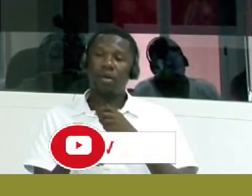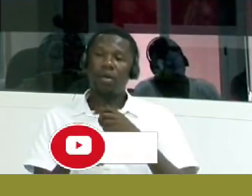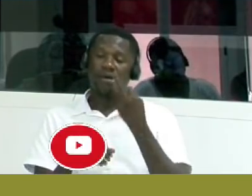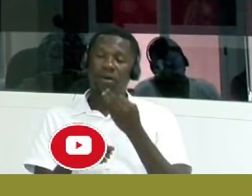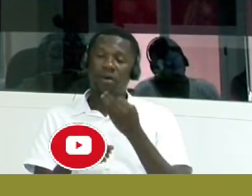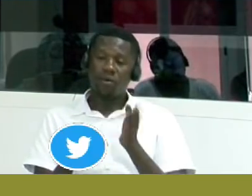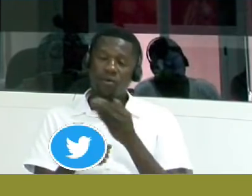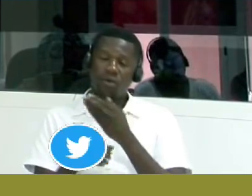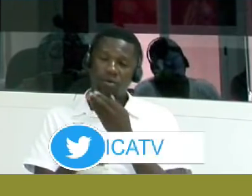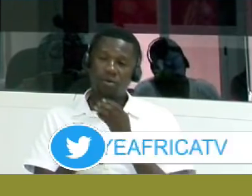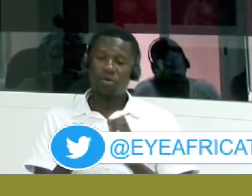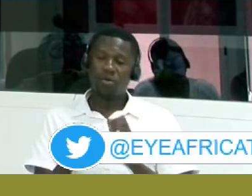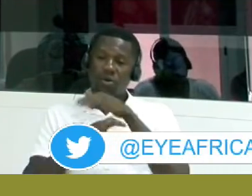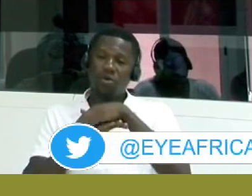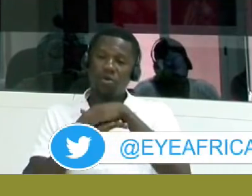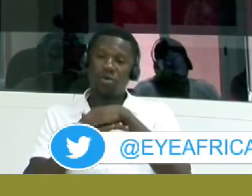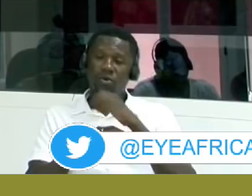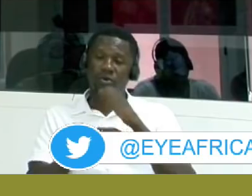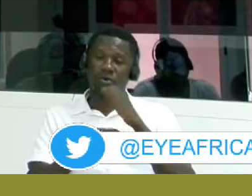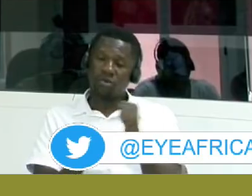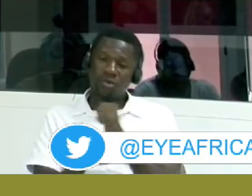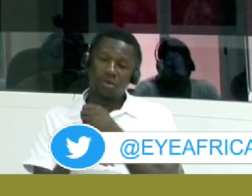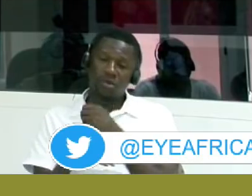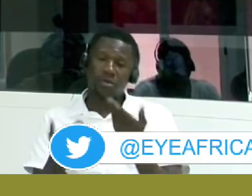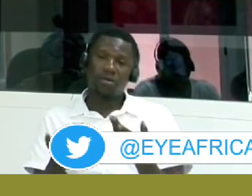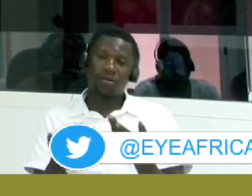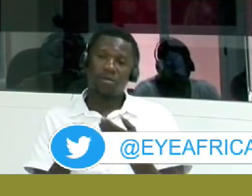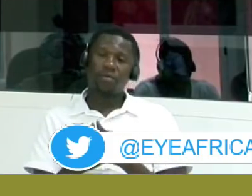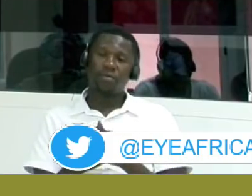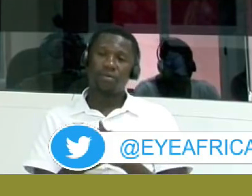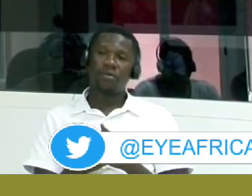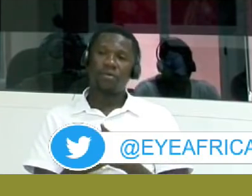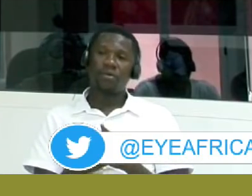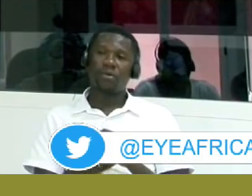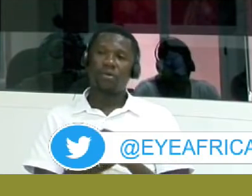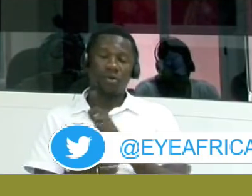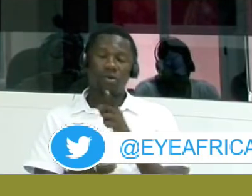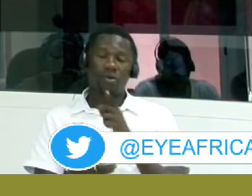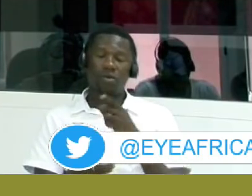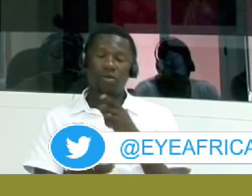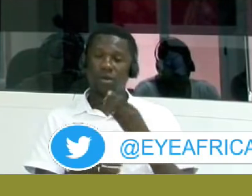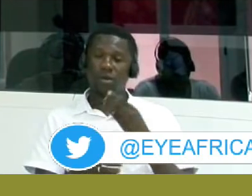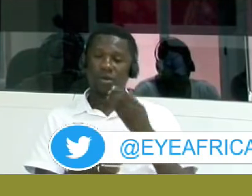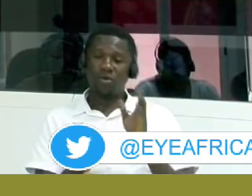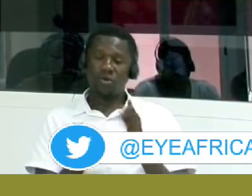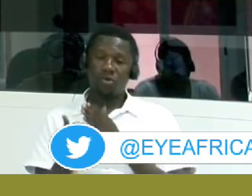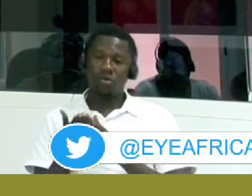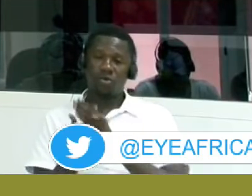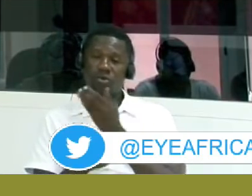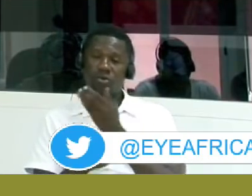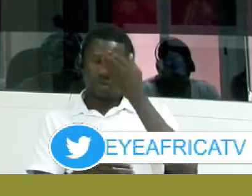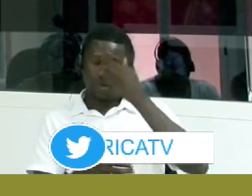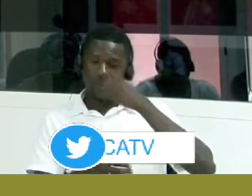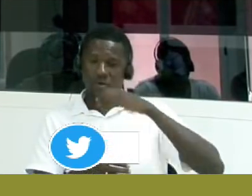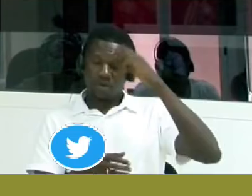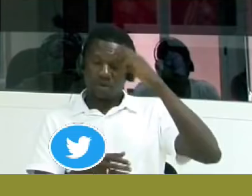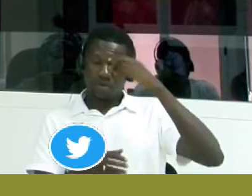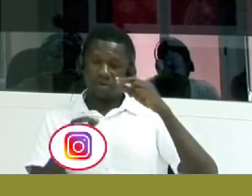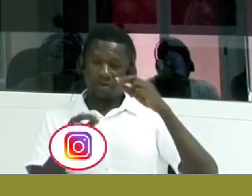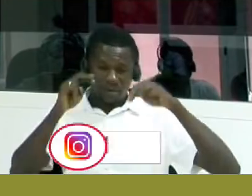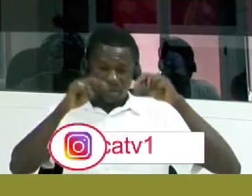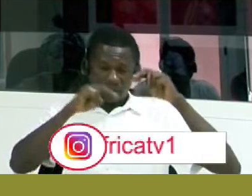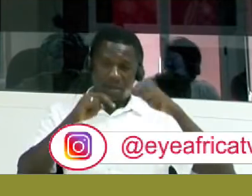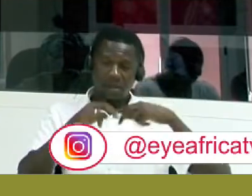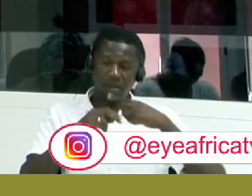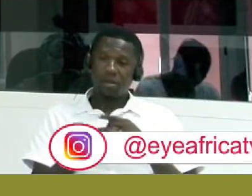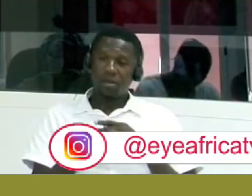that would have been a different dimension. They go to a commission of inquiry. The commission of inquiry comes up with a recommendation. They are indemnified,